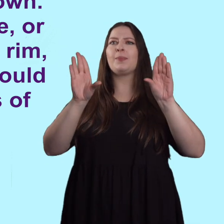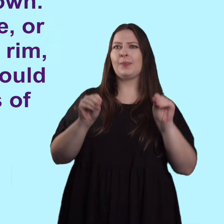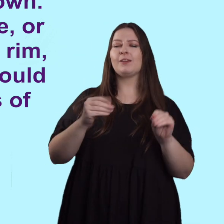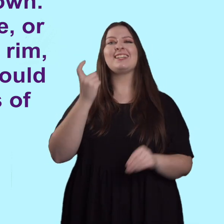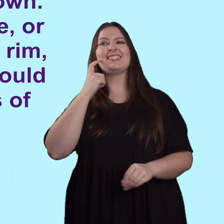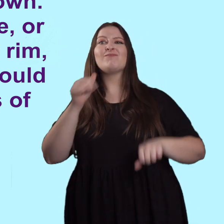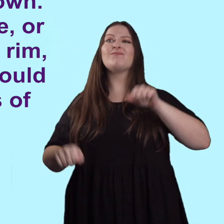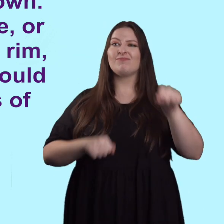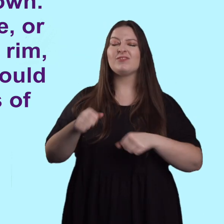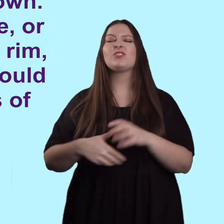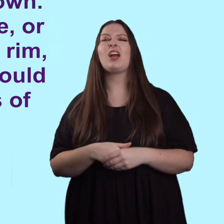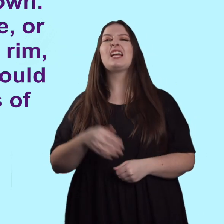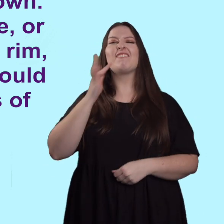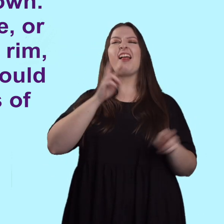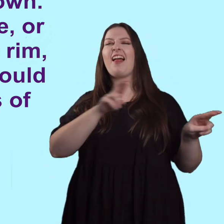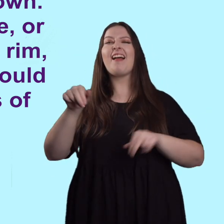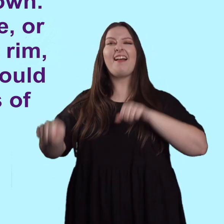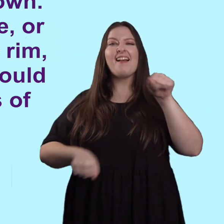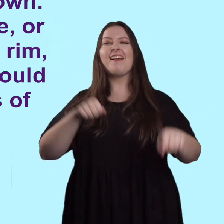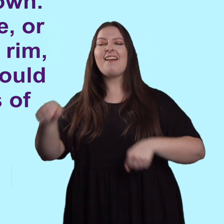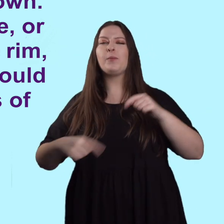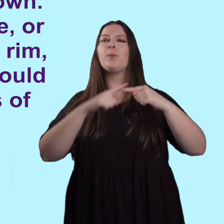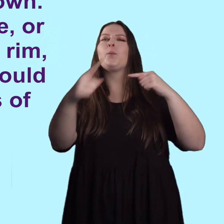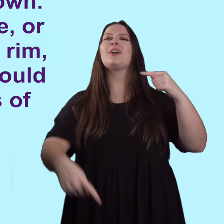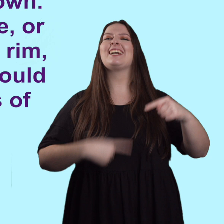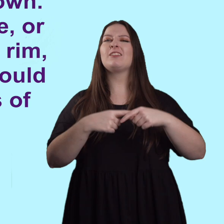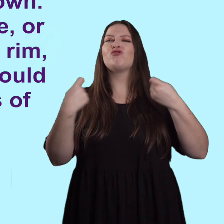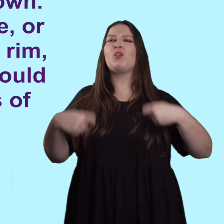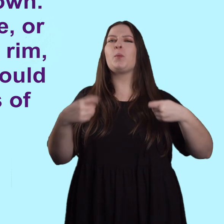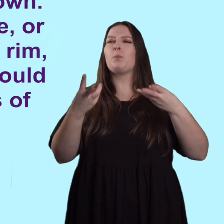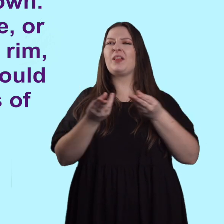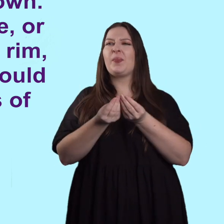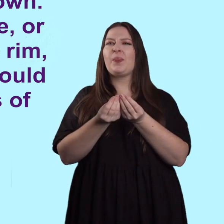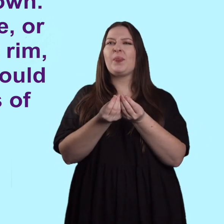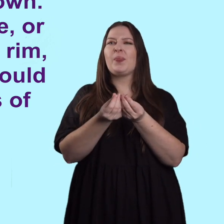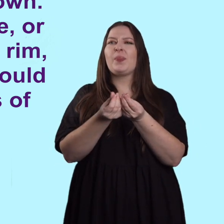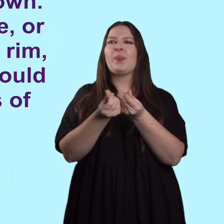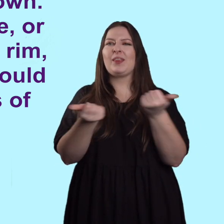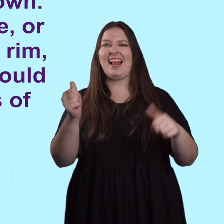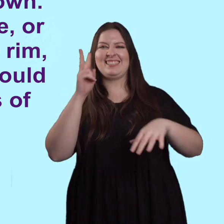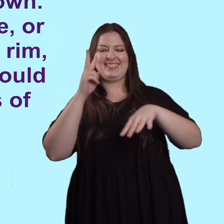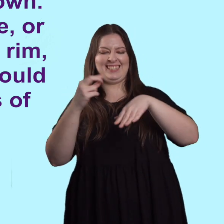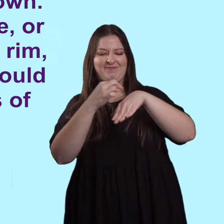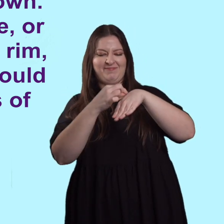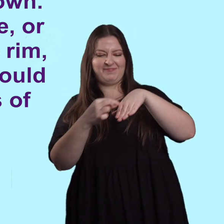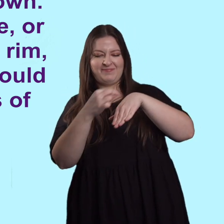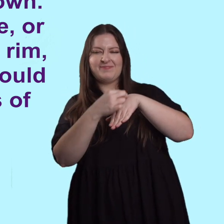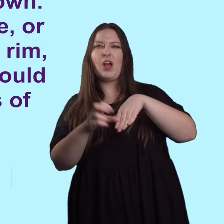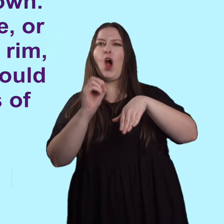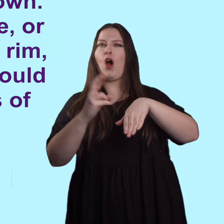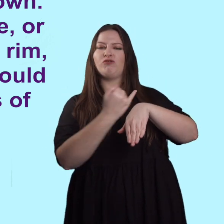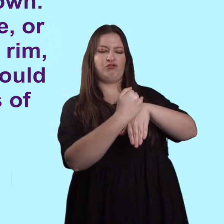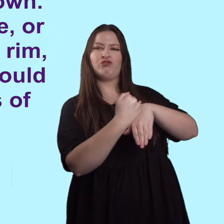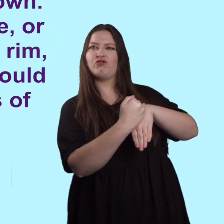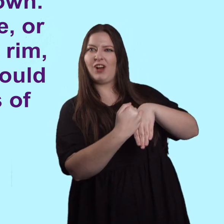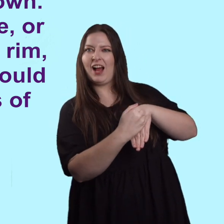ride. Over time, the rubber of the tire wears down. If you can see the fibers under the rubber, or if there are